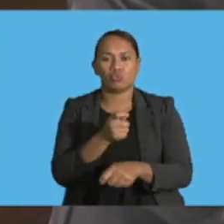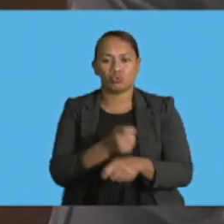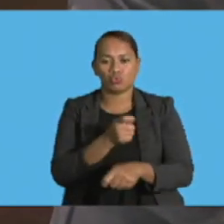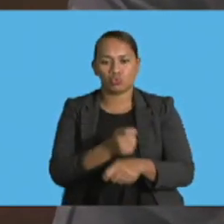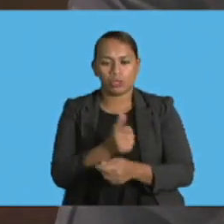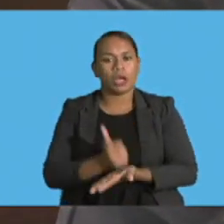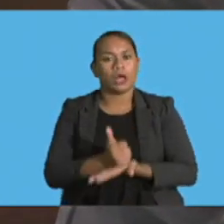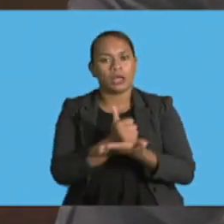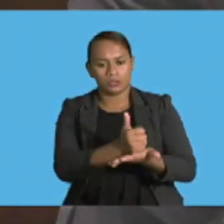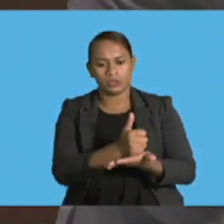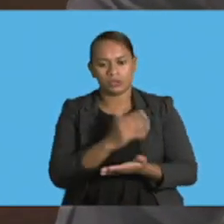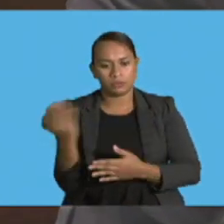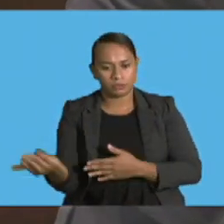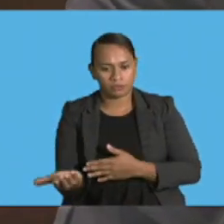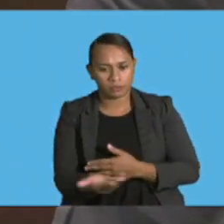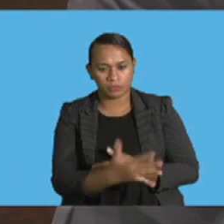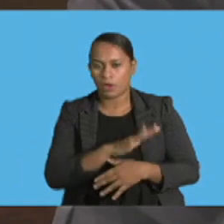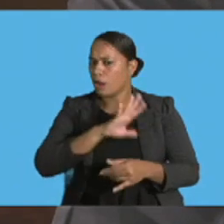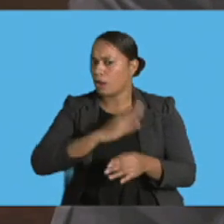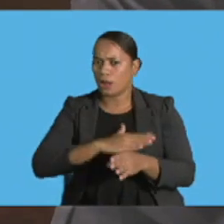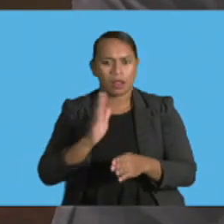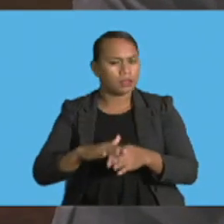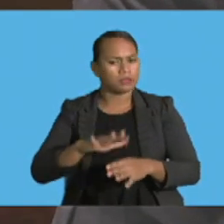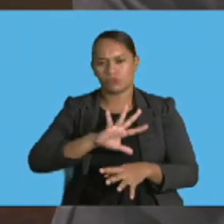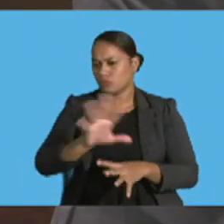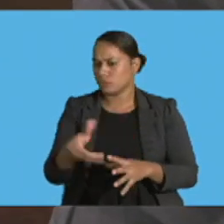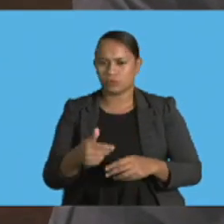harvest every last bit of their crop.